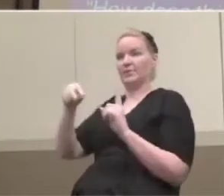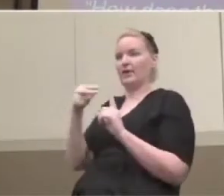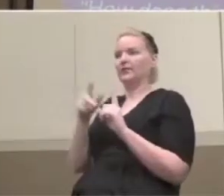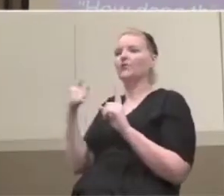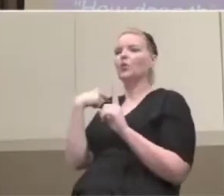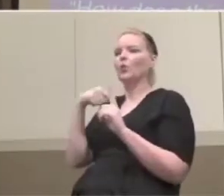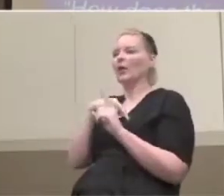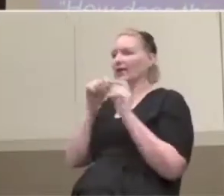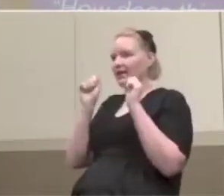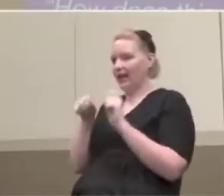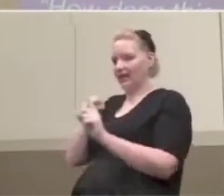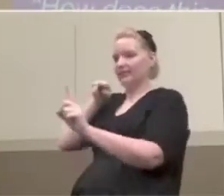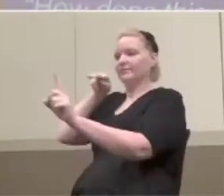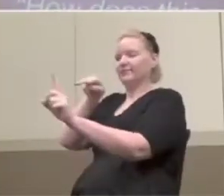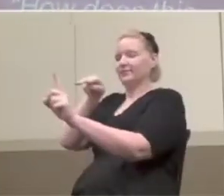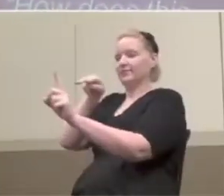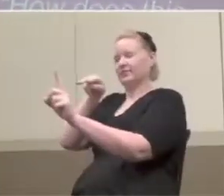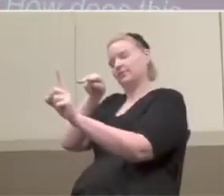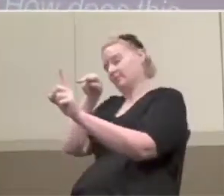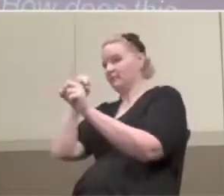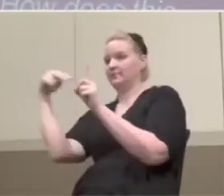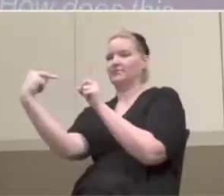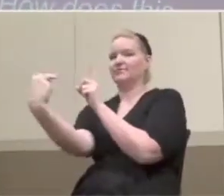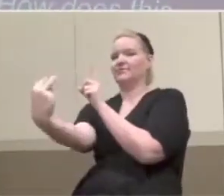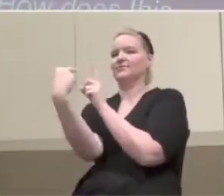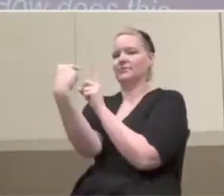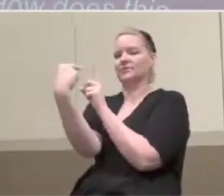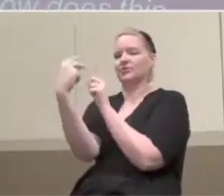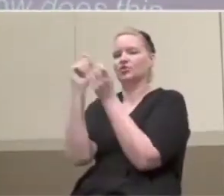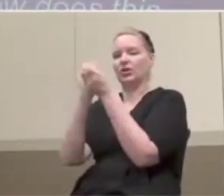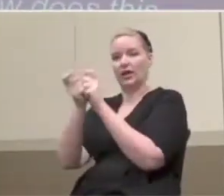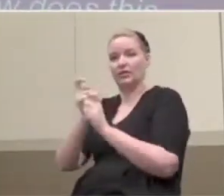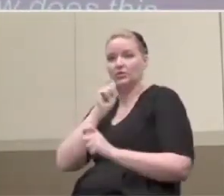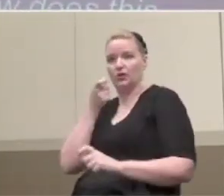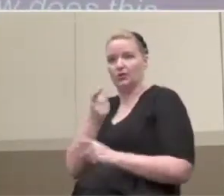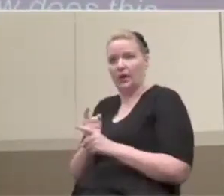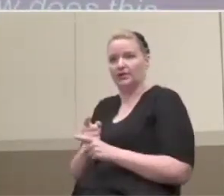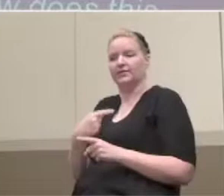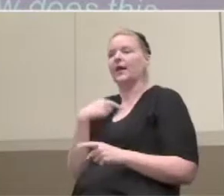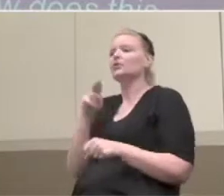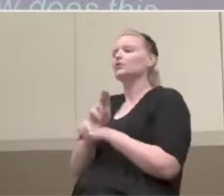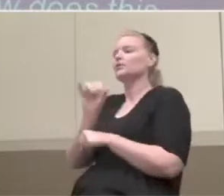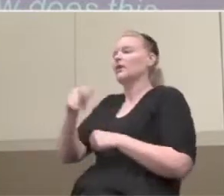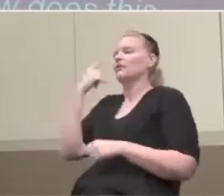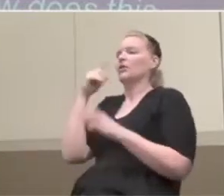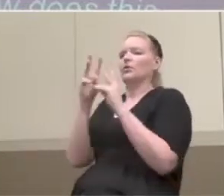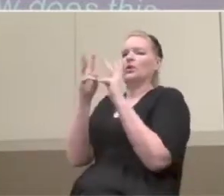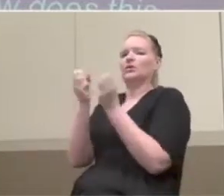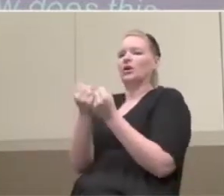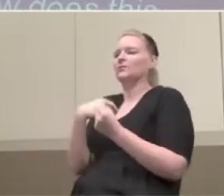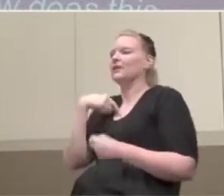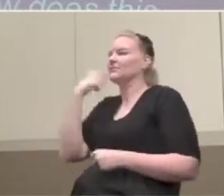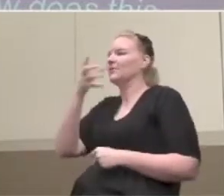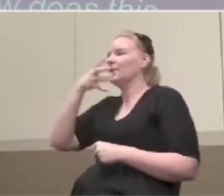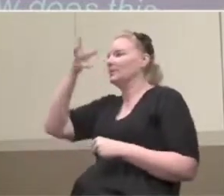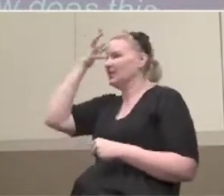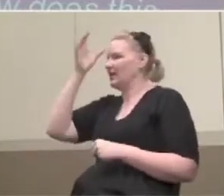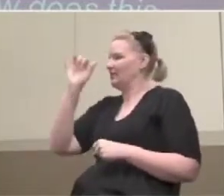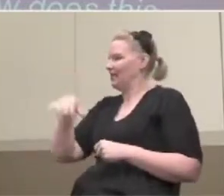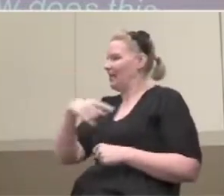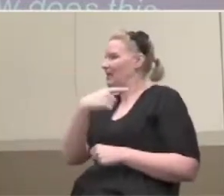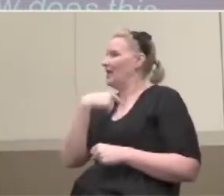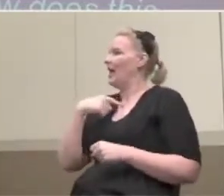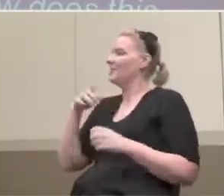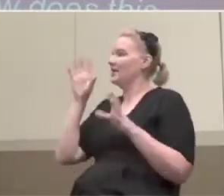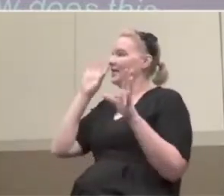take different perspectives for. And it's pretty cool, right? When I use this in workshops, I always tell parents, this is the point where I'm hypnotizing